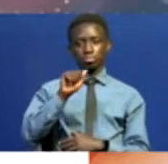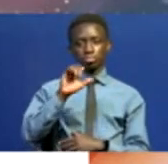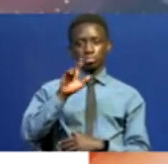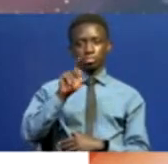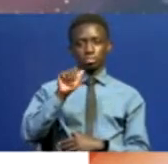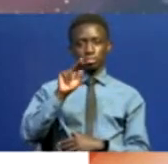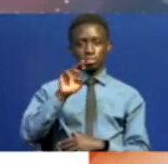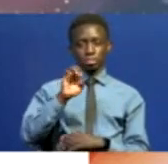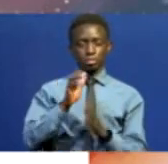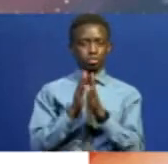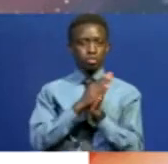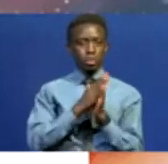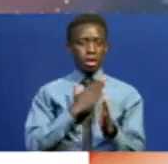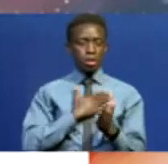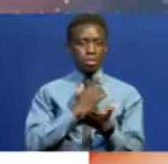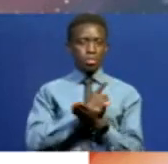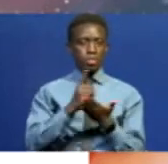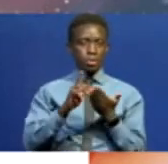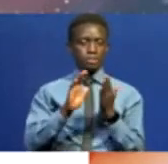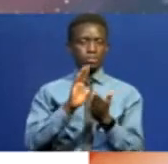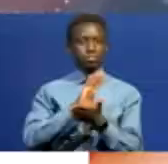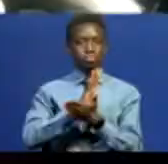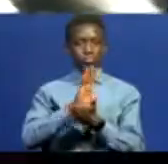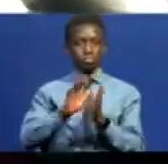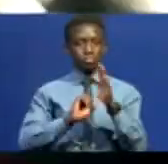Cinemas and Theatre.